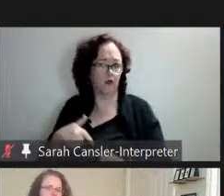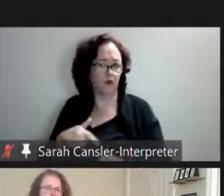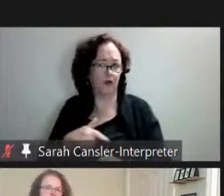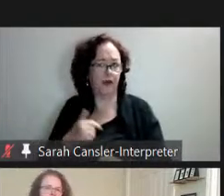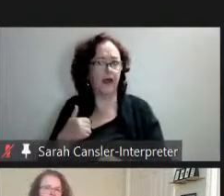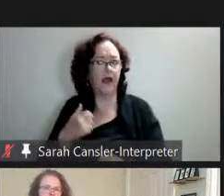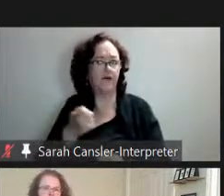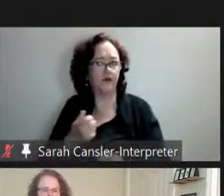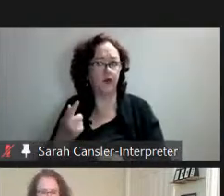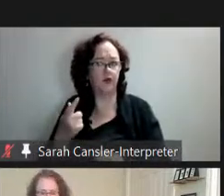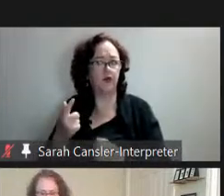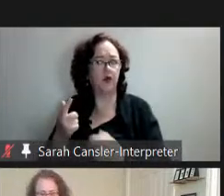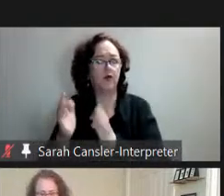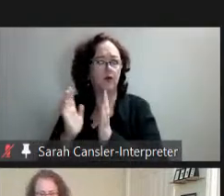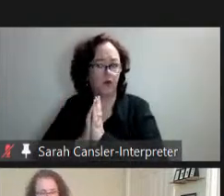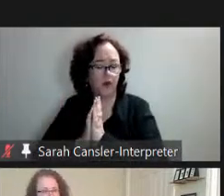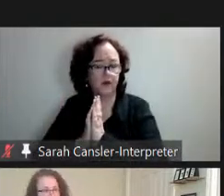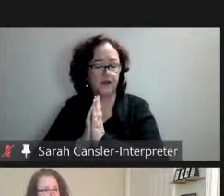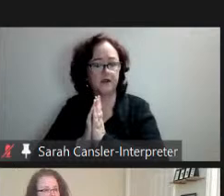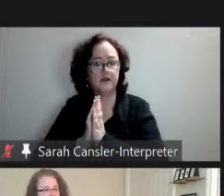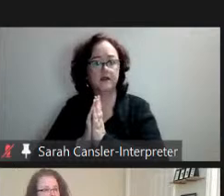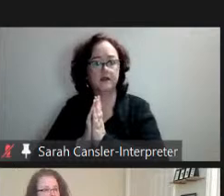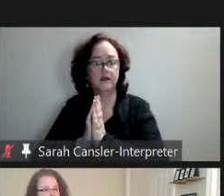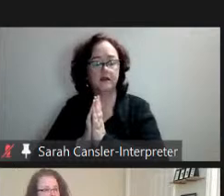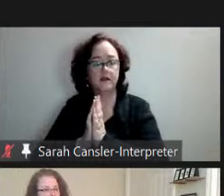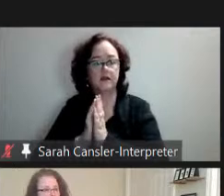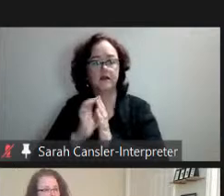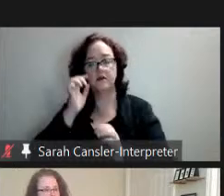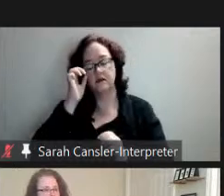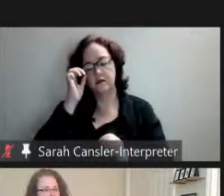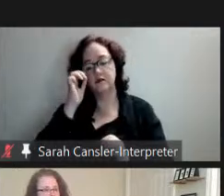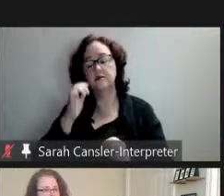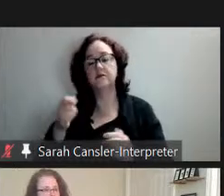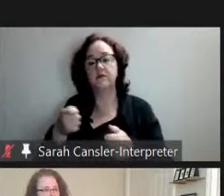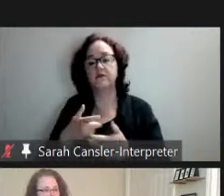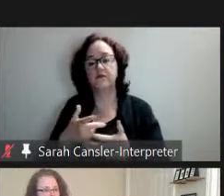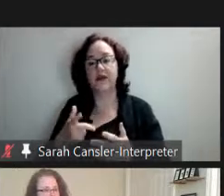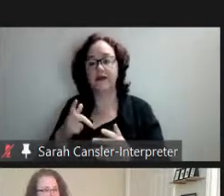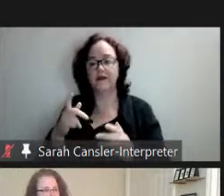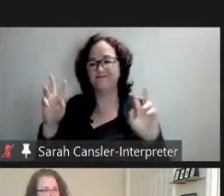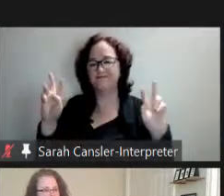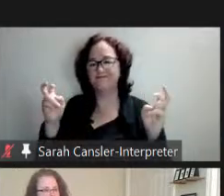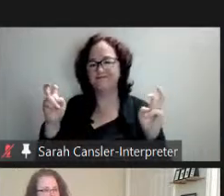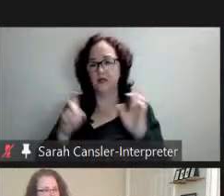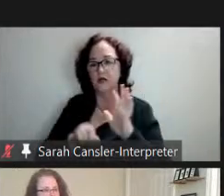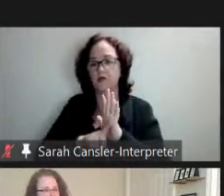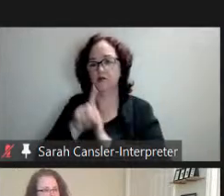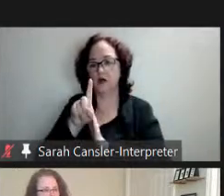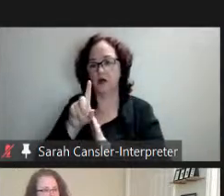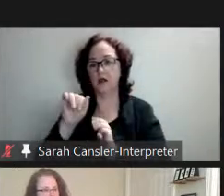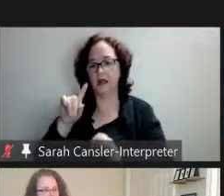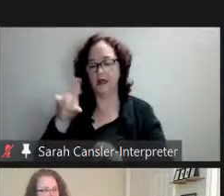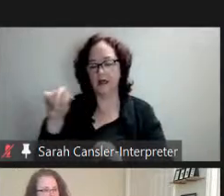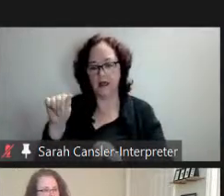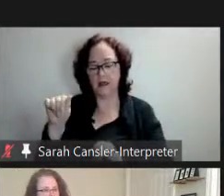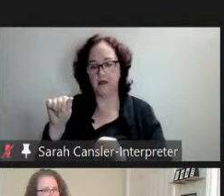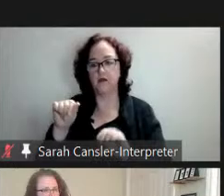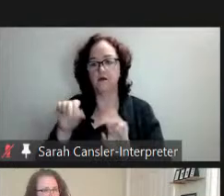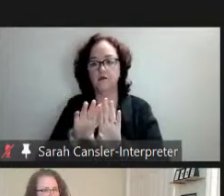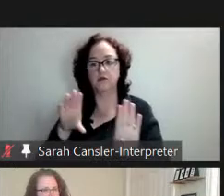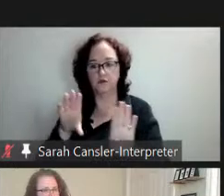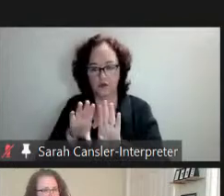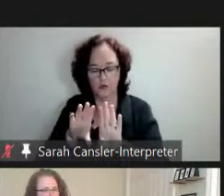we would provide what we now call tall ADA doors, designed to provide wheelchair access